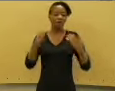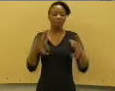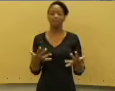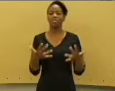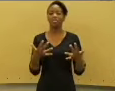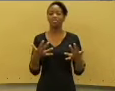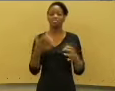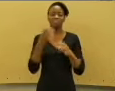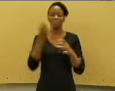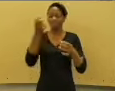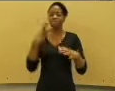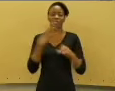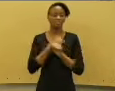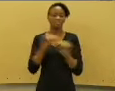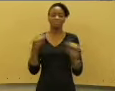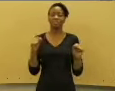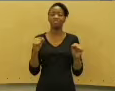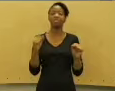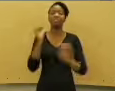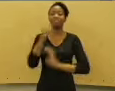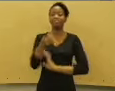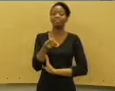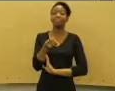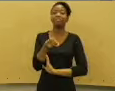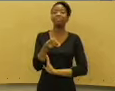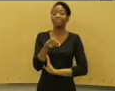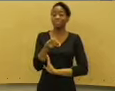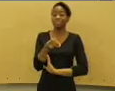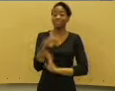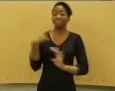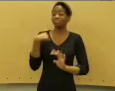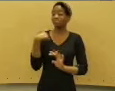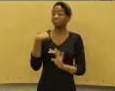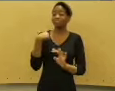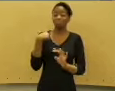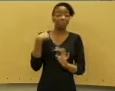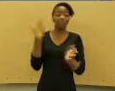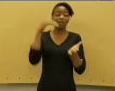there as an able-bodied person. I left with a wheelchair. There was no